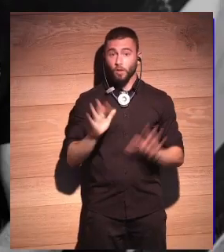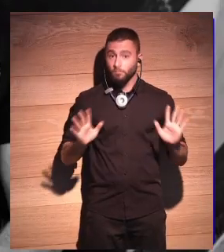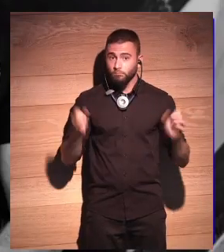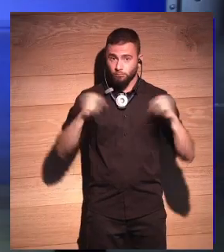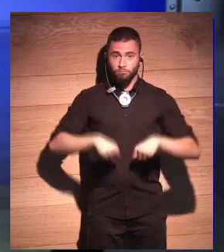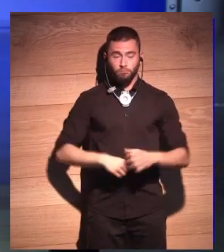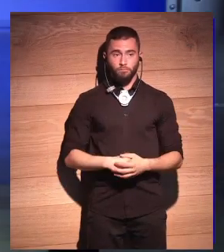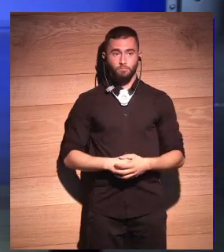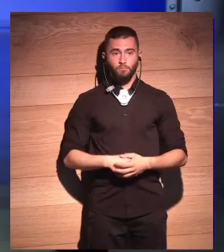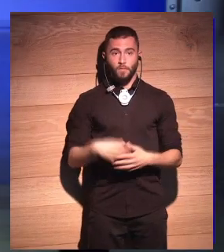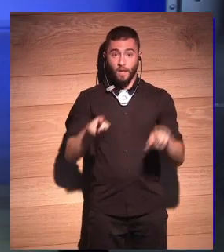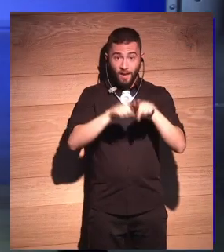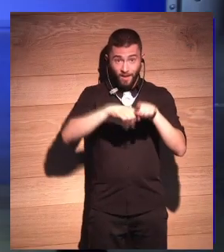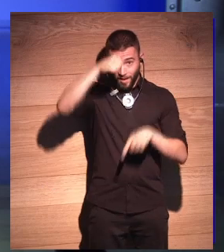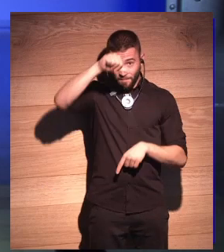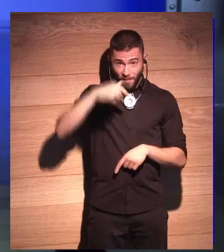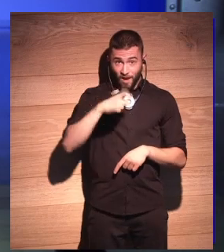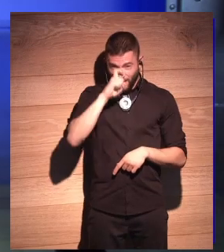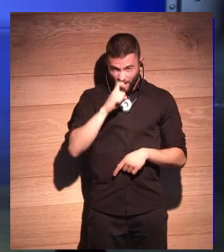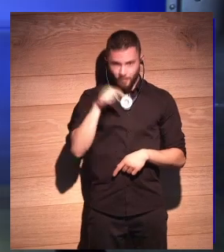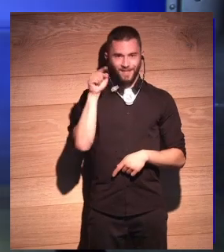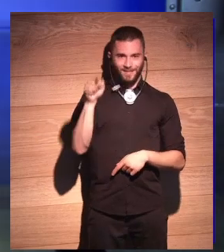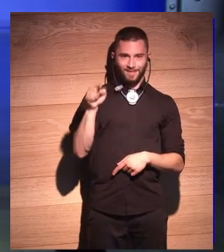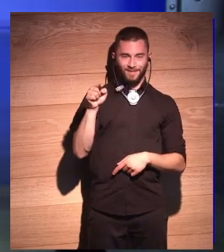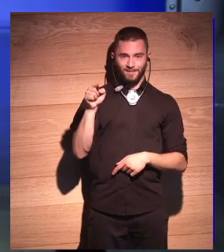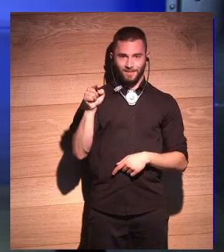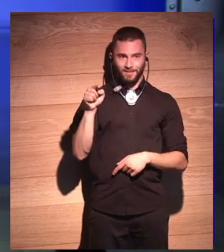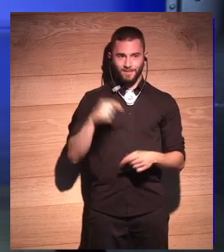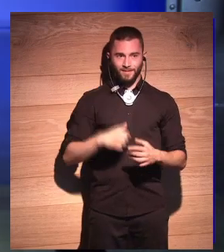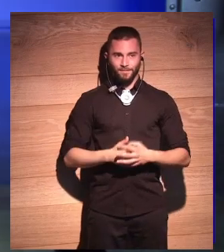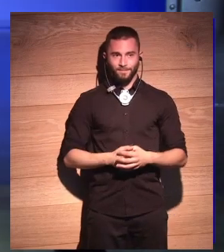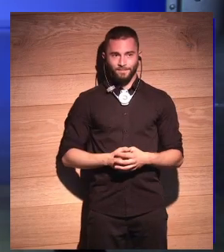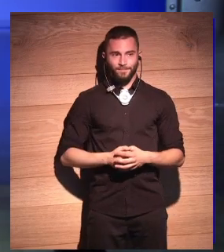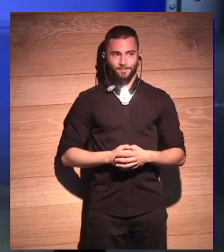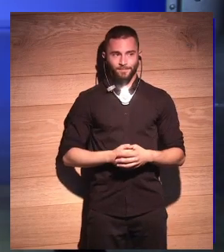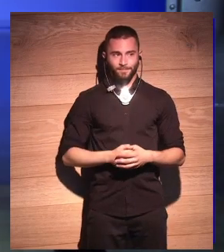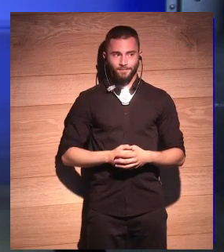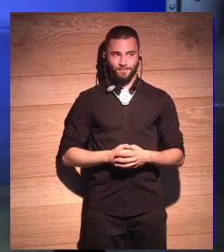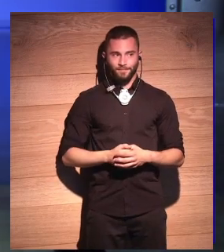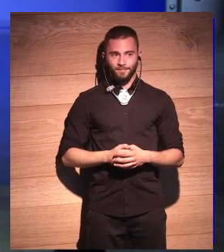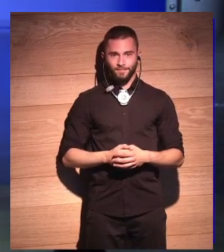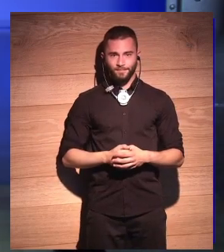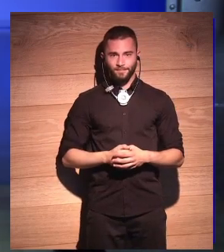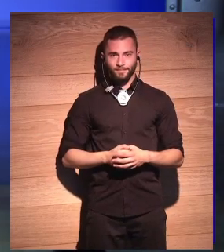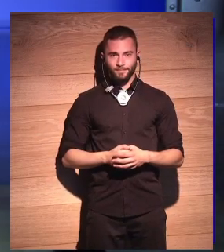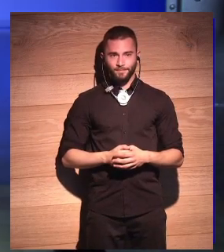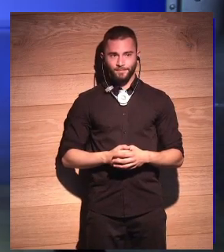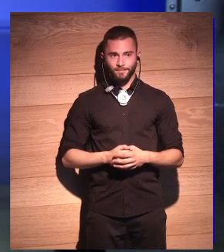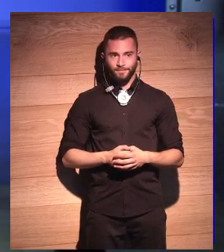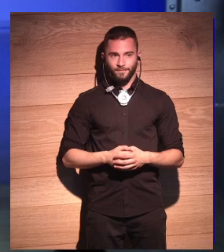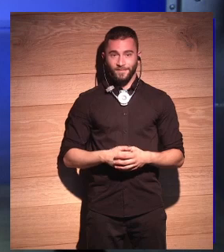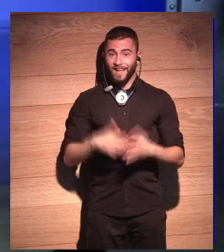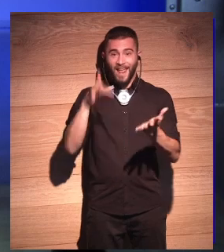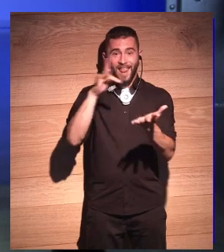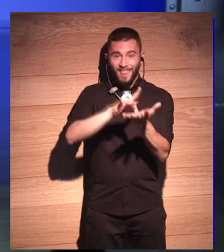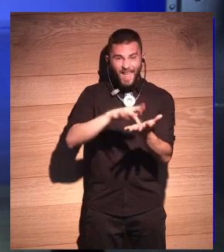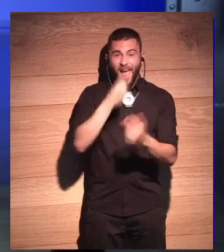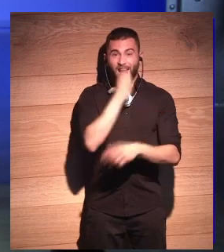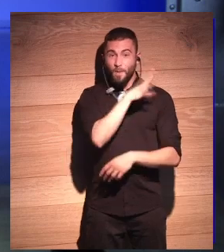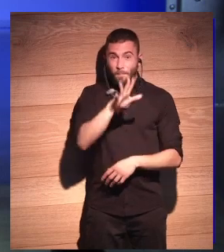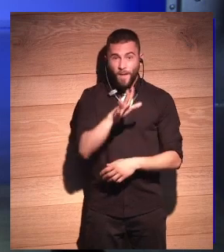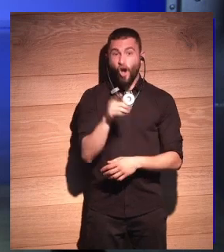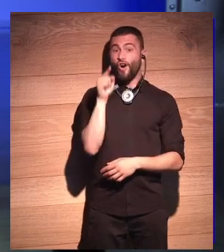brother? That's this guy. He's having the best day. He went to the Future of Storytelling in 2016